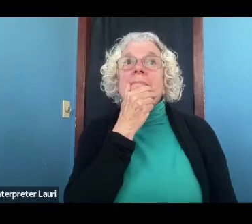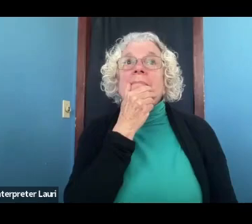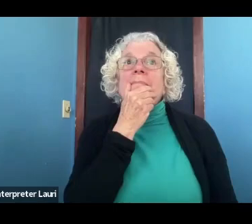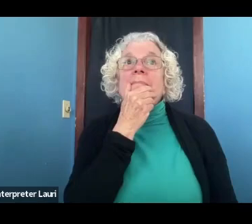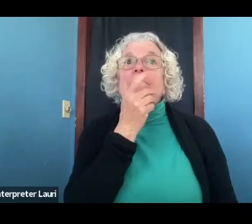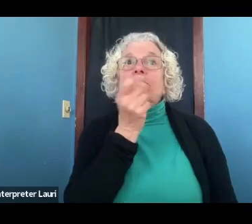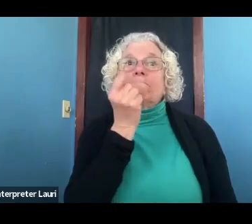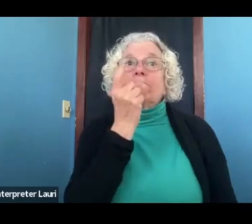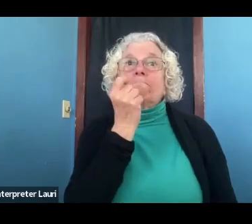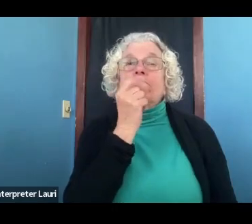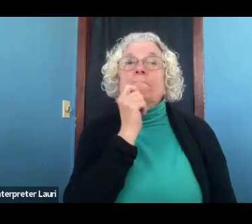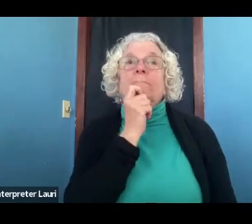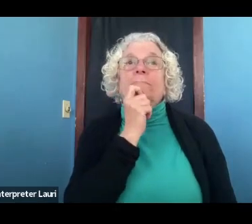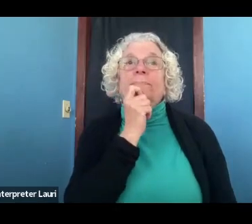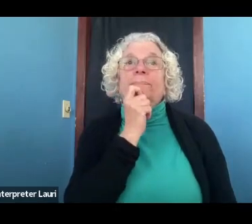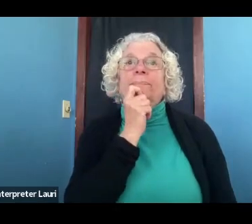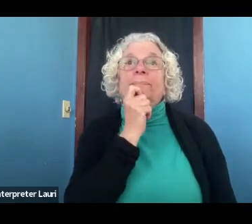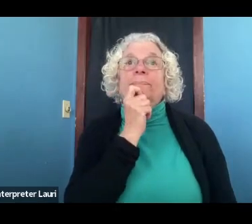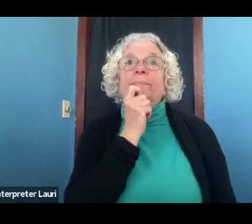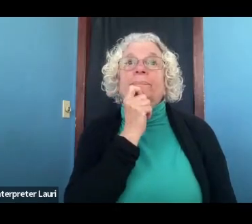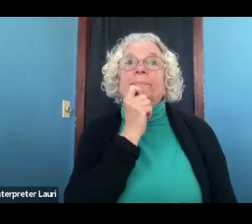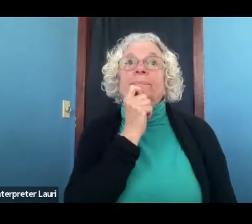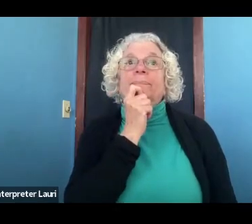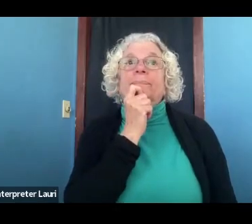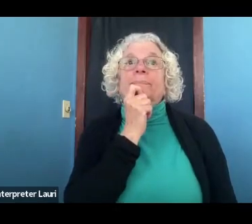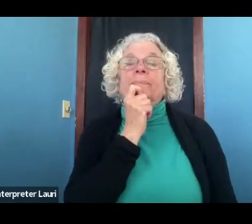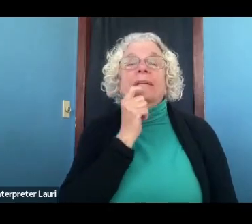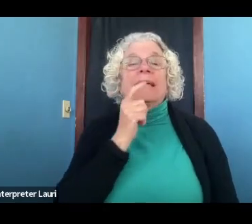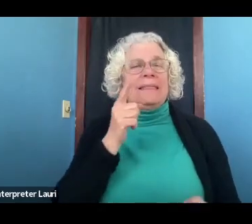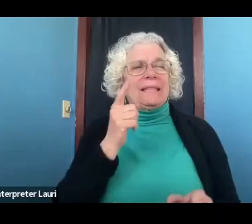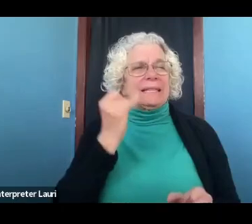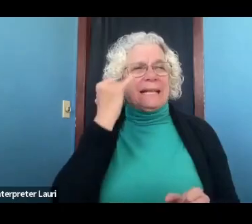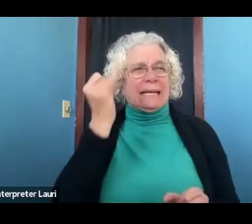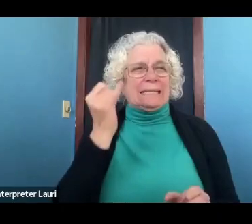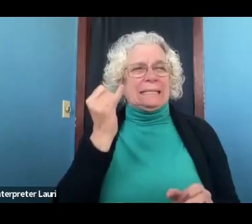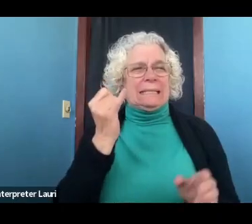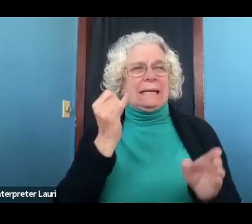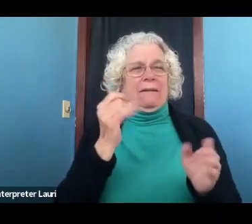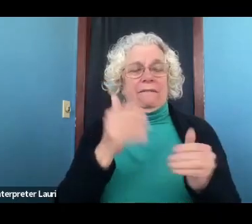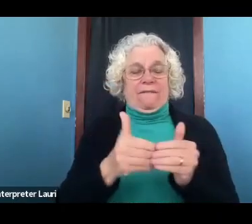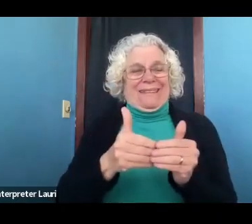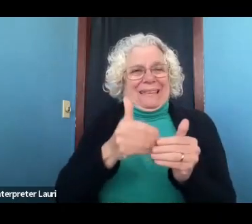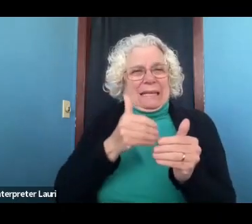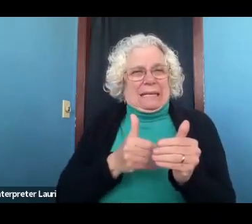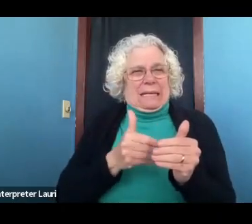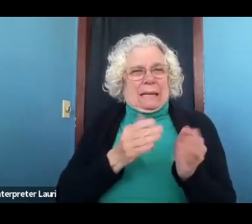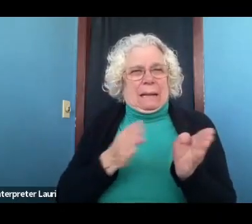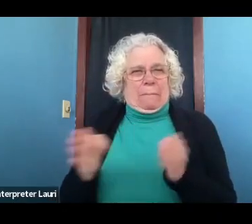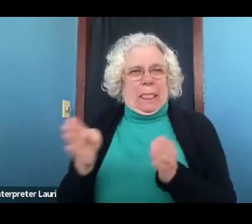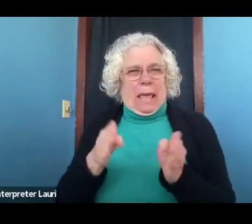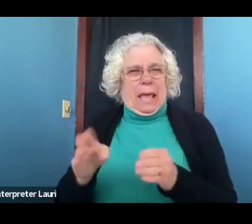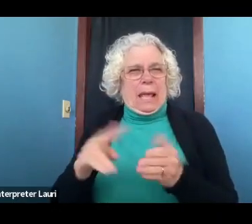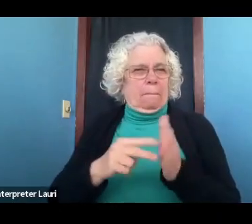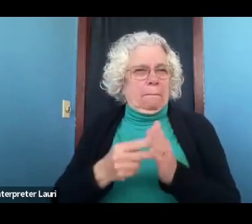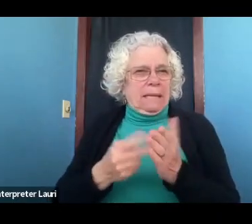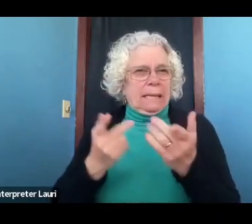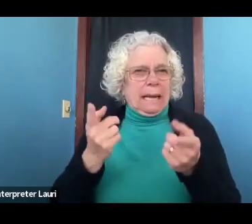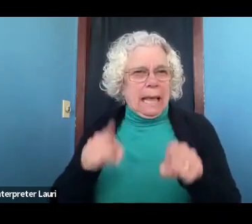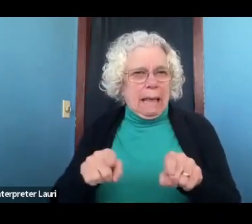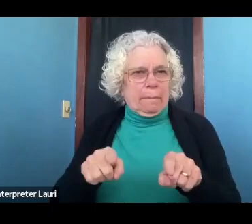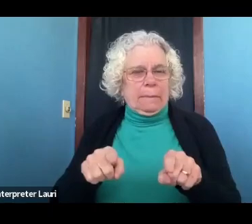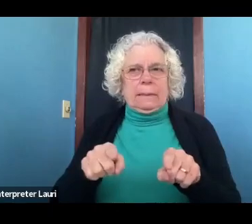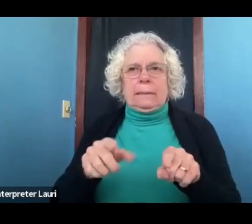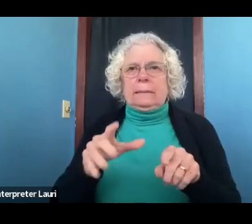All right. So first, what is advanced planning? It's as simple as putting things